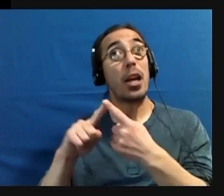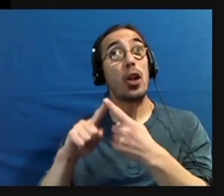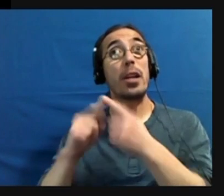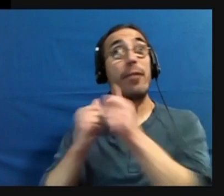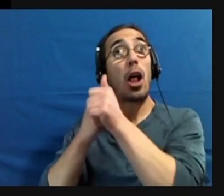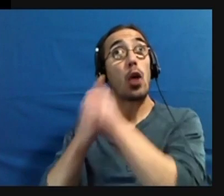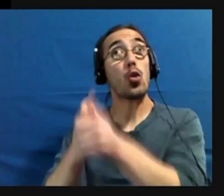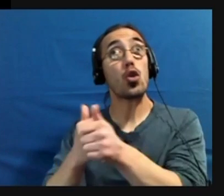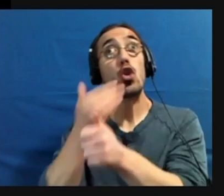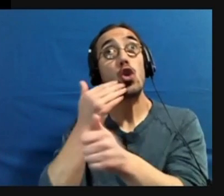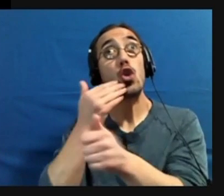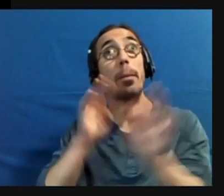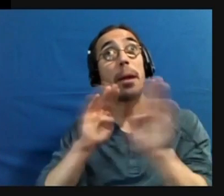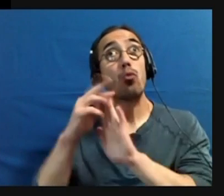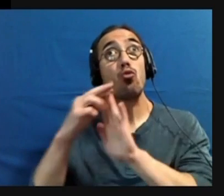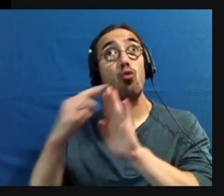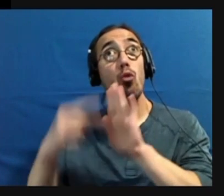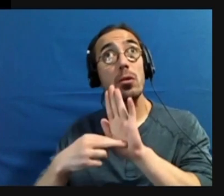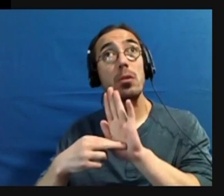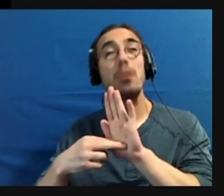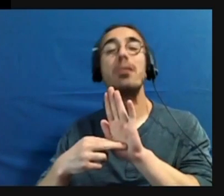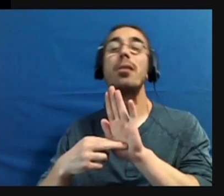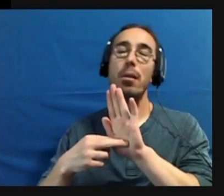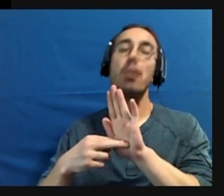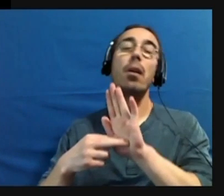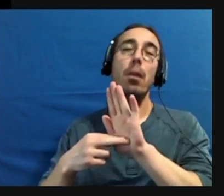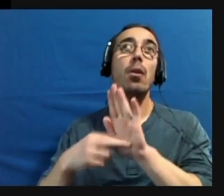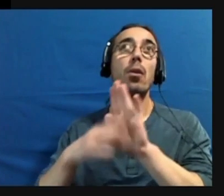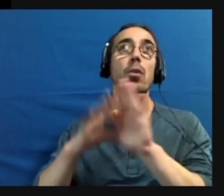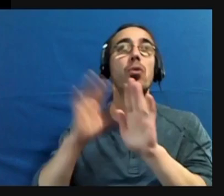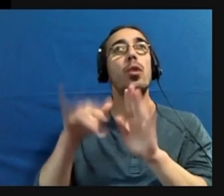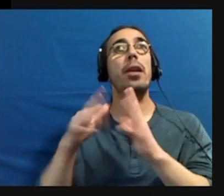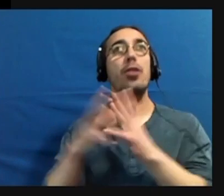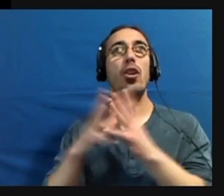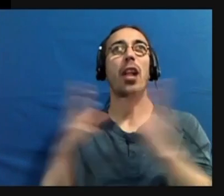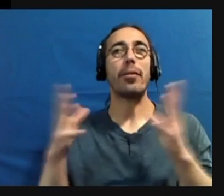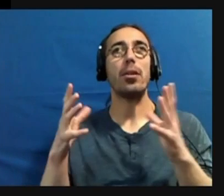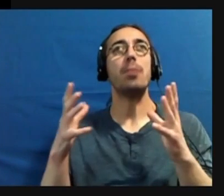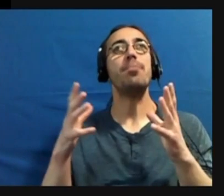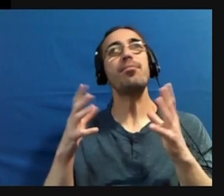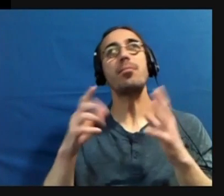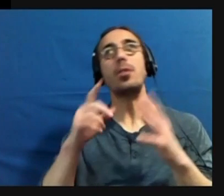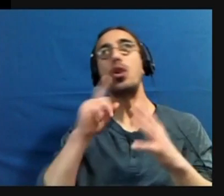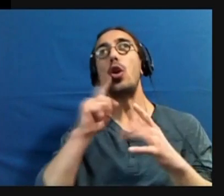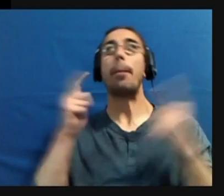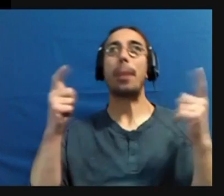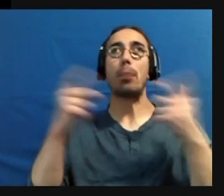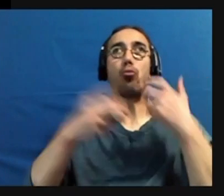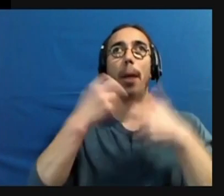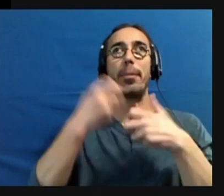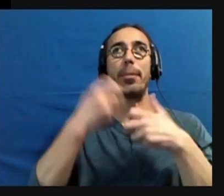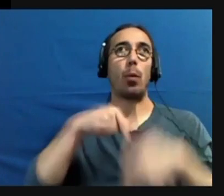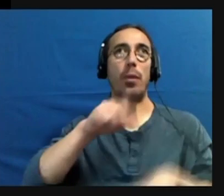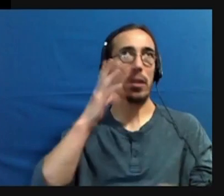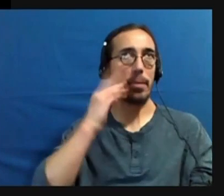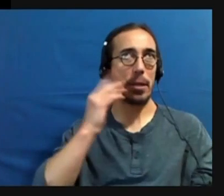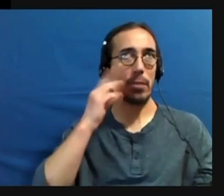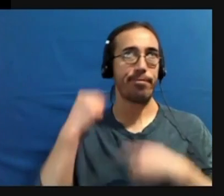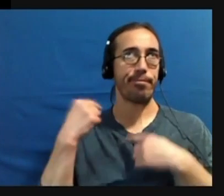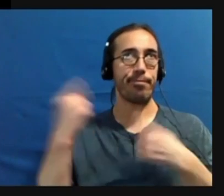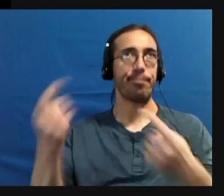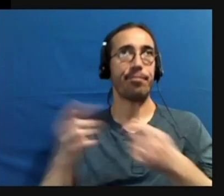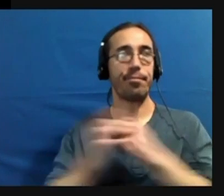behavior. And so this gets into a lot of really big problems that we have